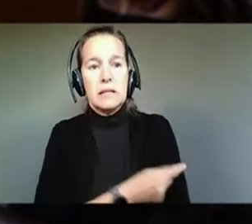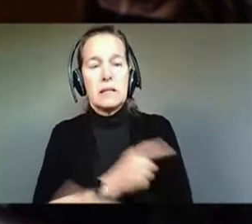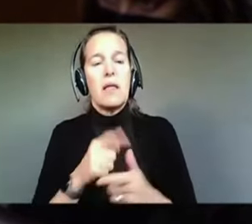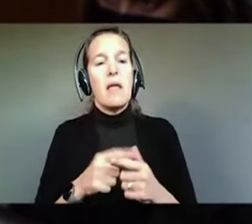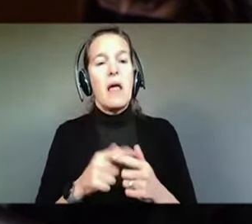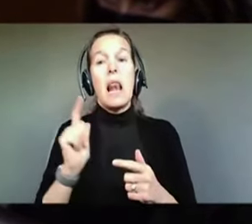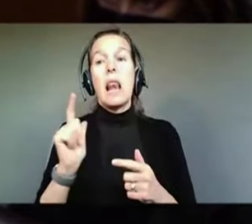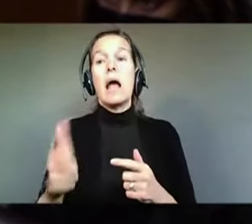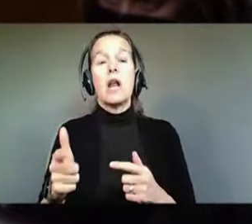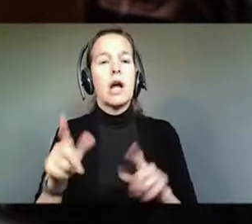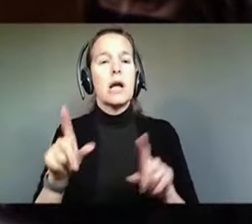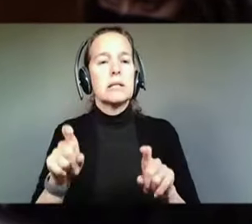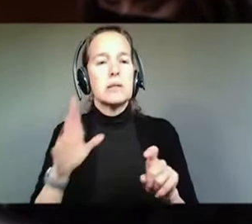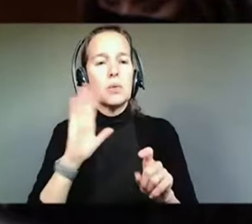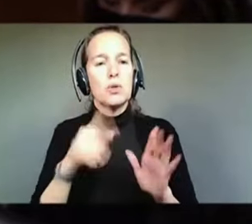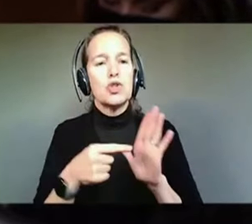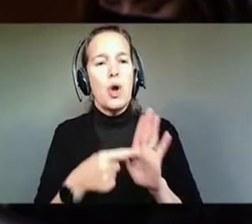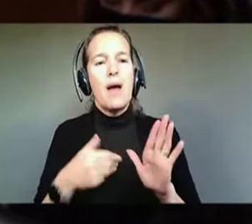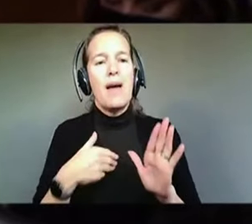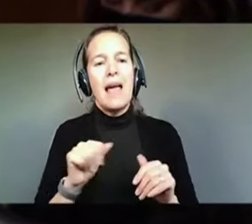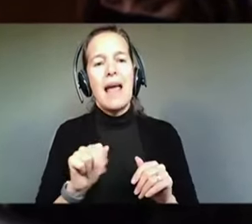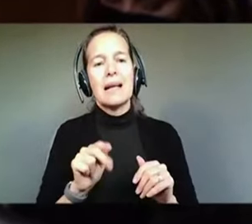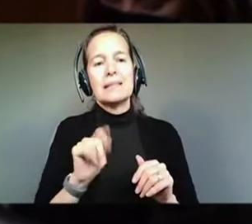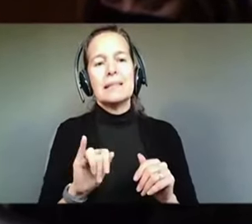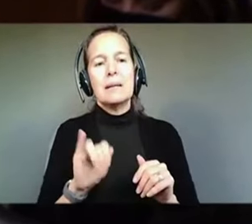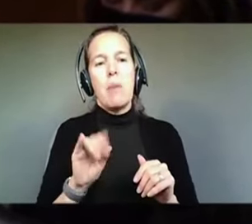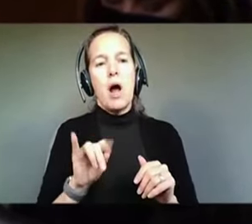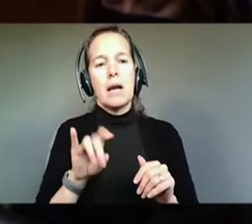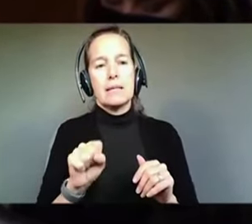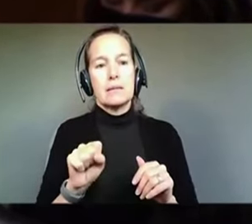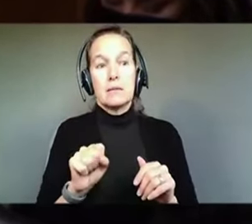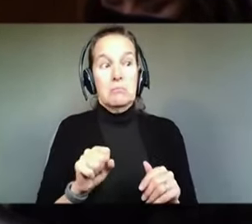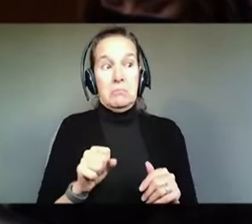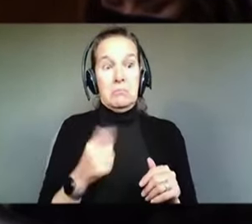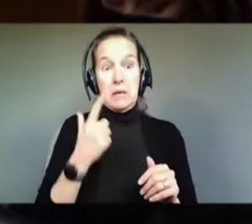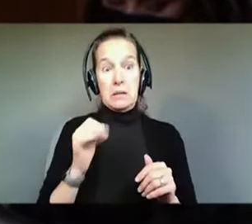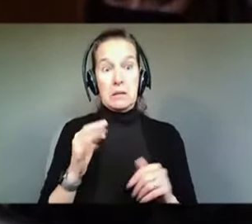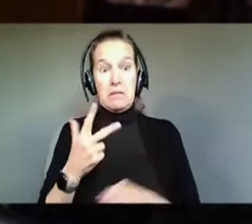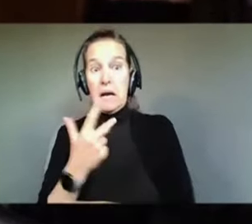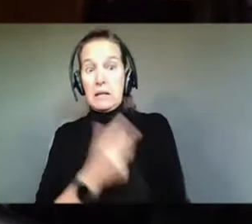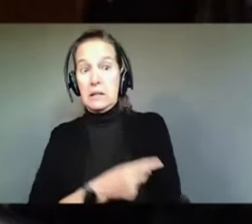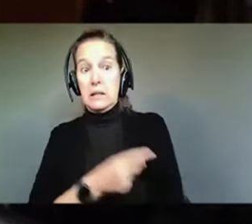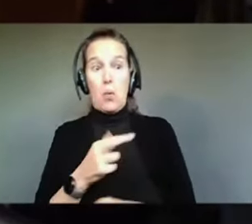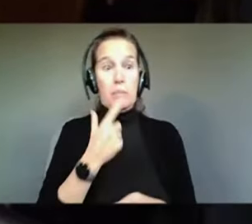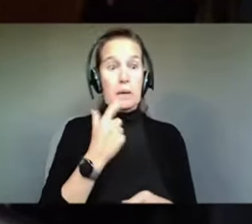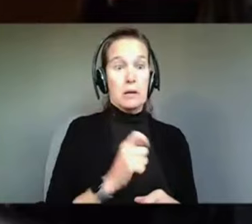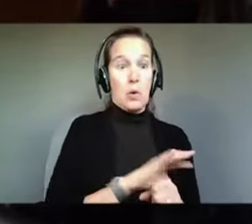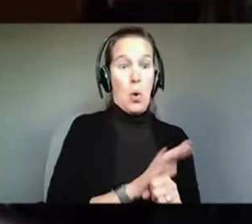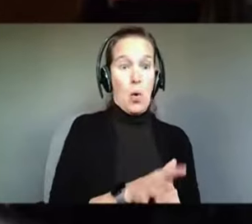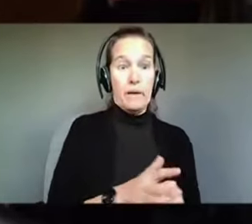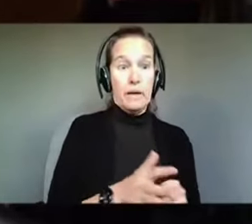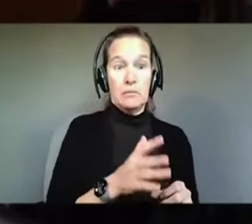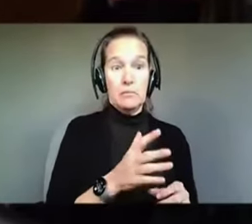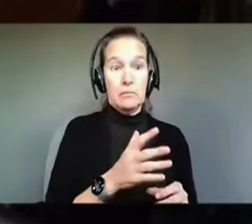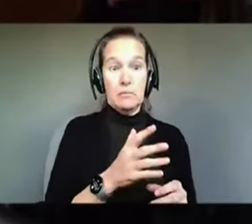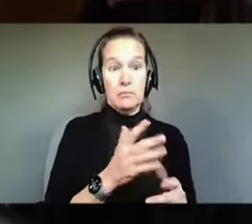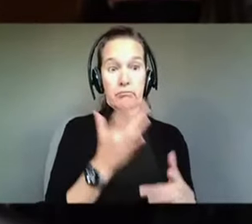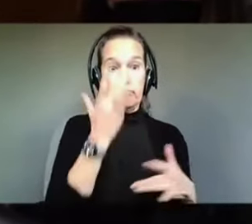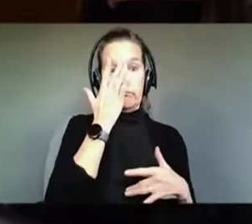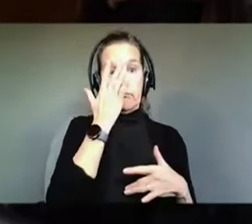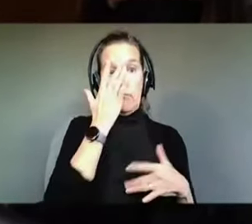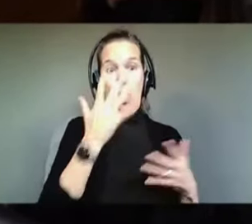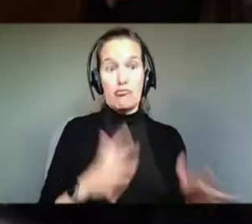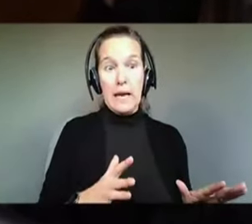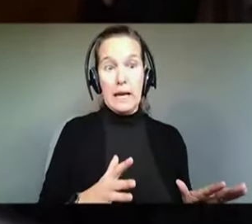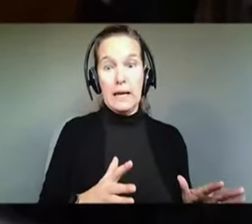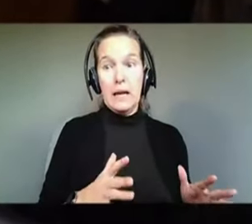have antibodies in their body, but that could be because of the vaccine, or it could be because they've already had COVID, and the medical professionals who are trying to